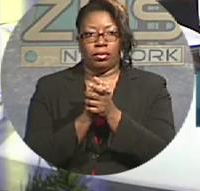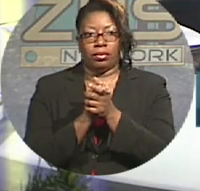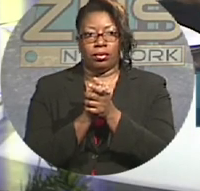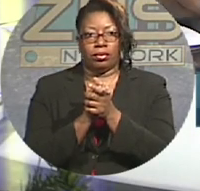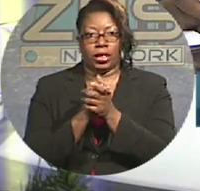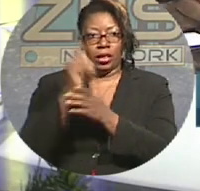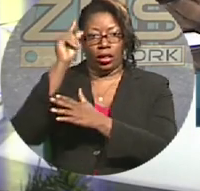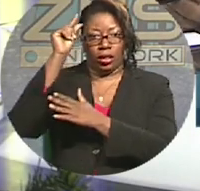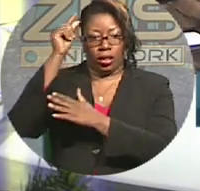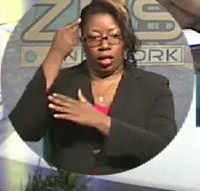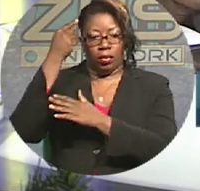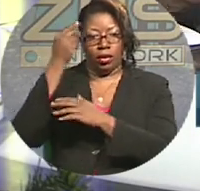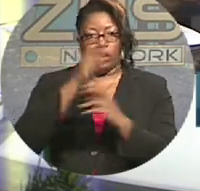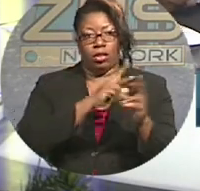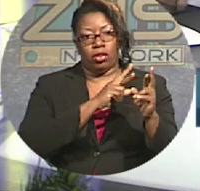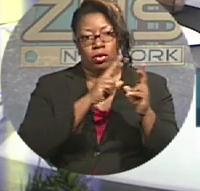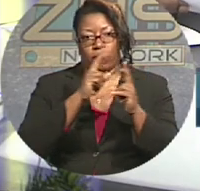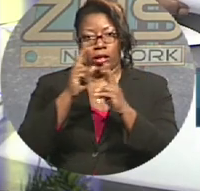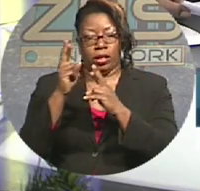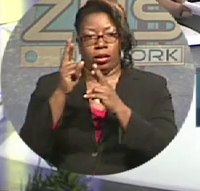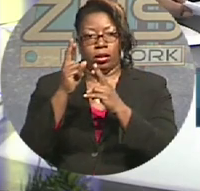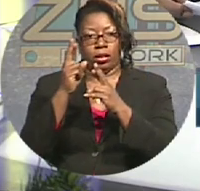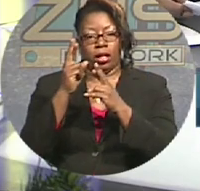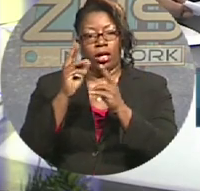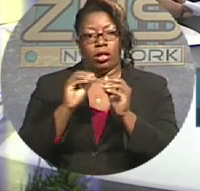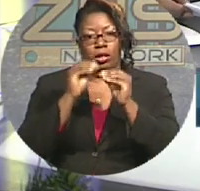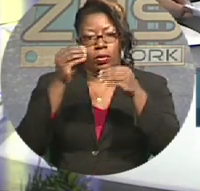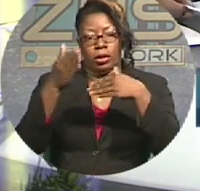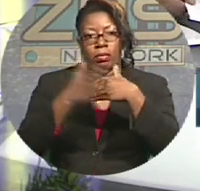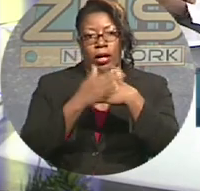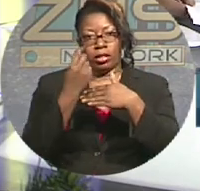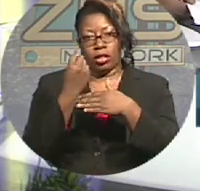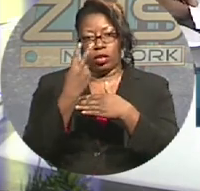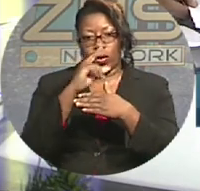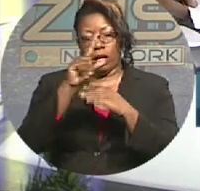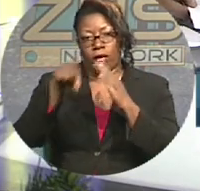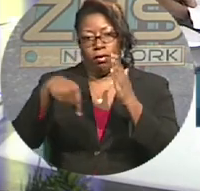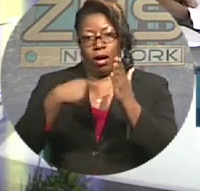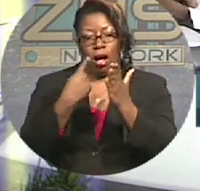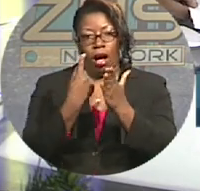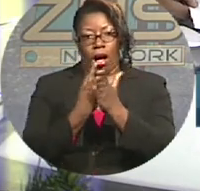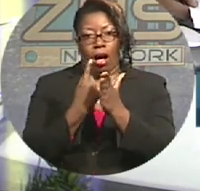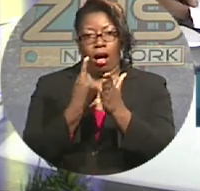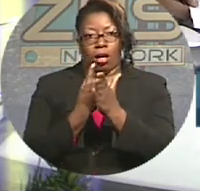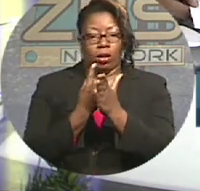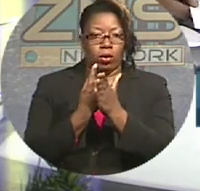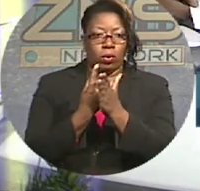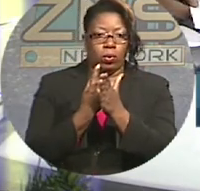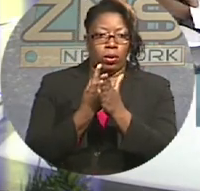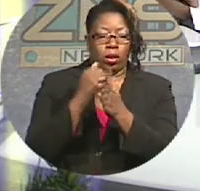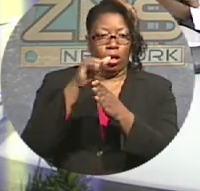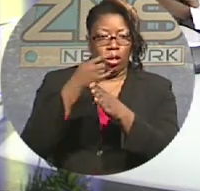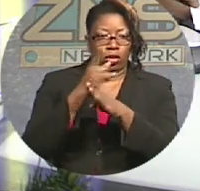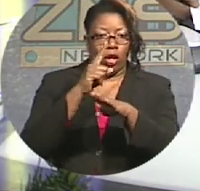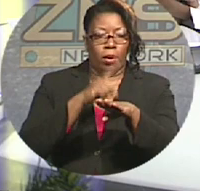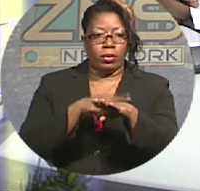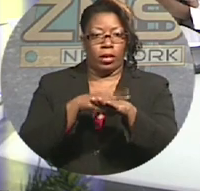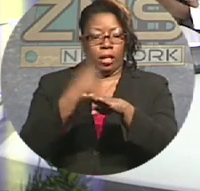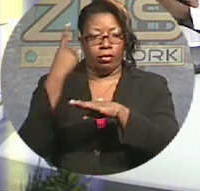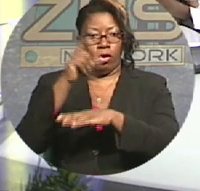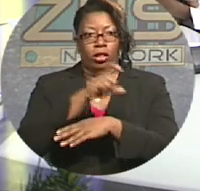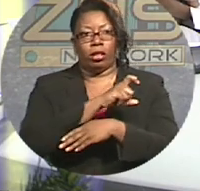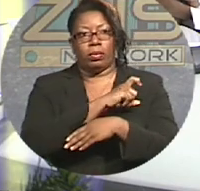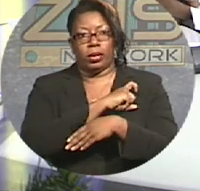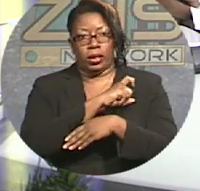The government is preparing to reinstate the 12-hour shift for police, intensify saturation patrols, and increase the complement